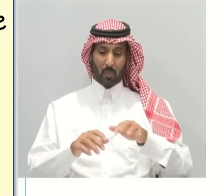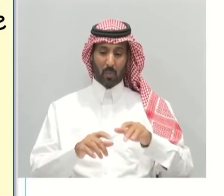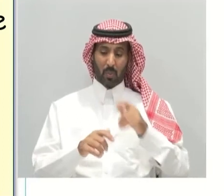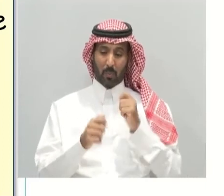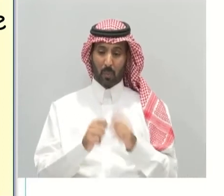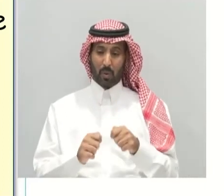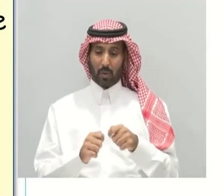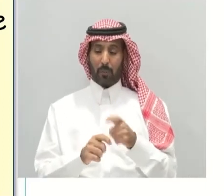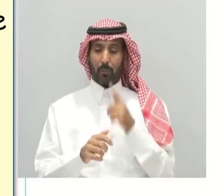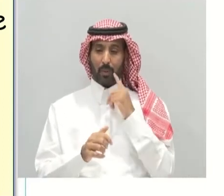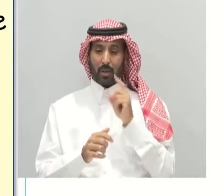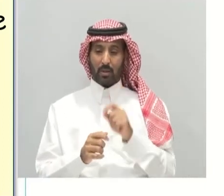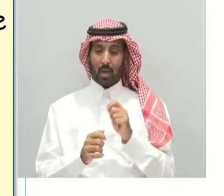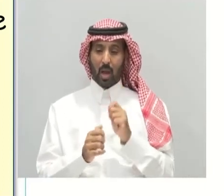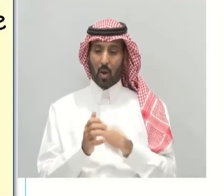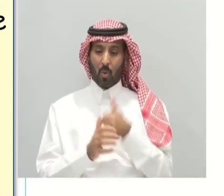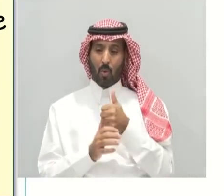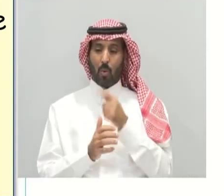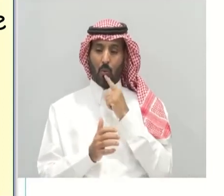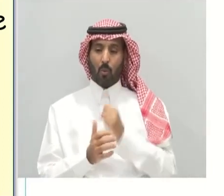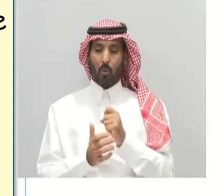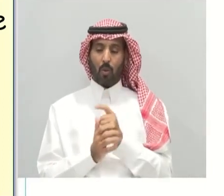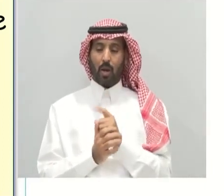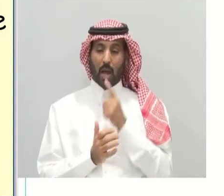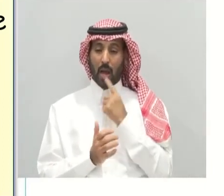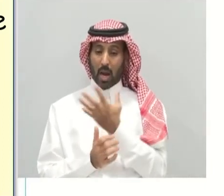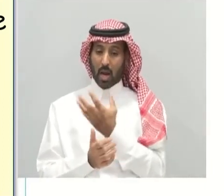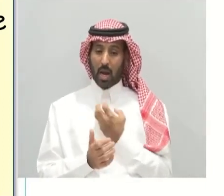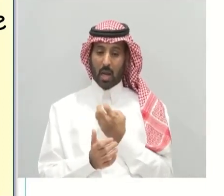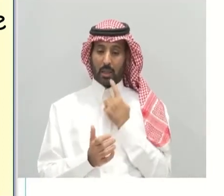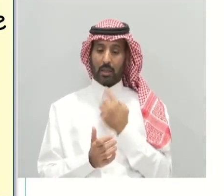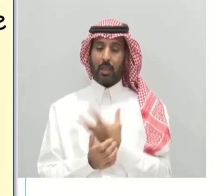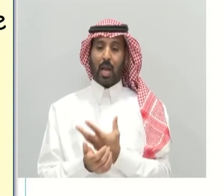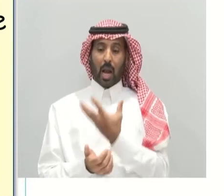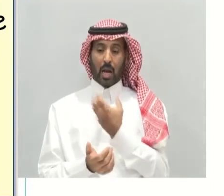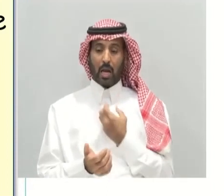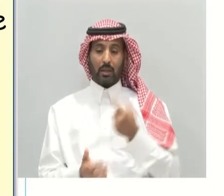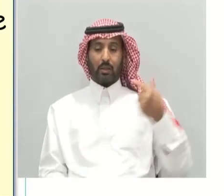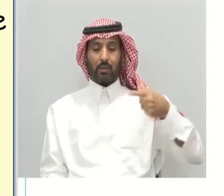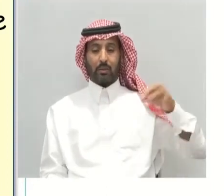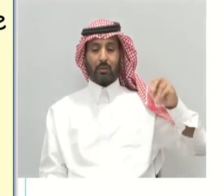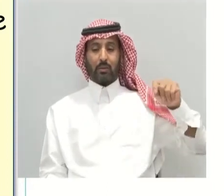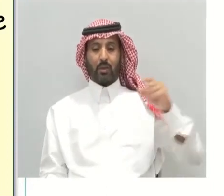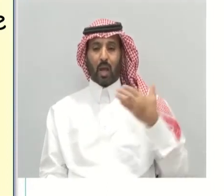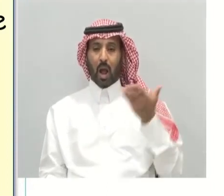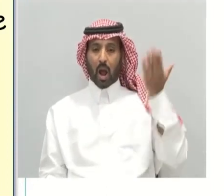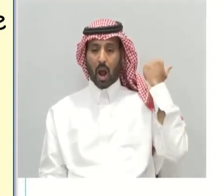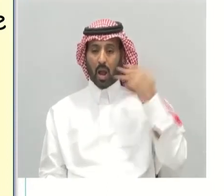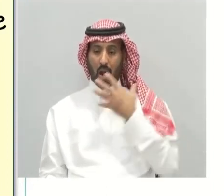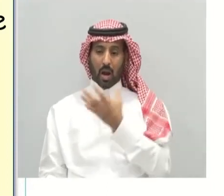game. Say with me, got, got. I